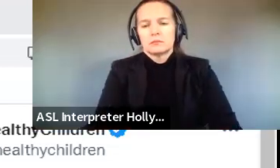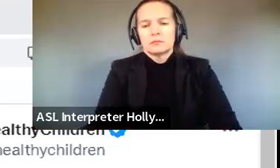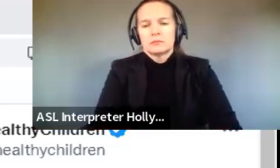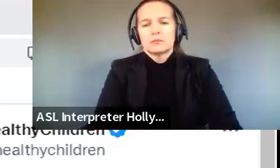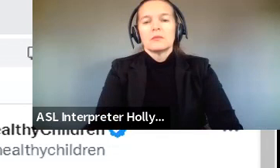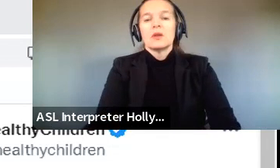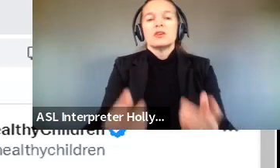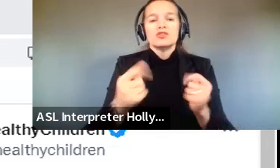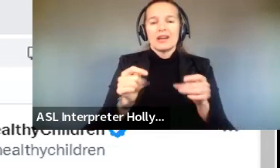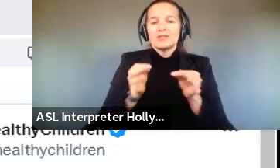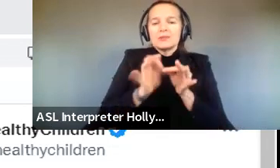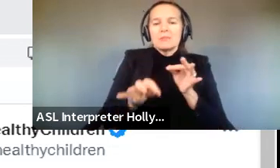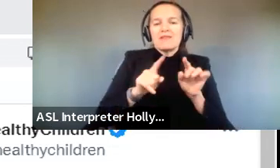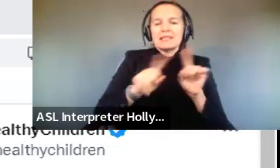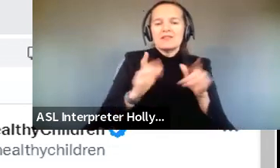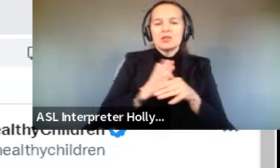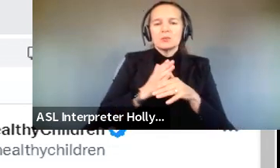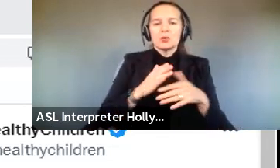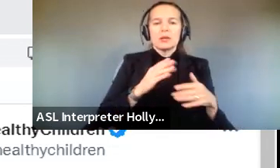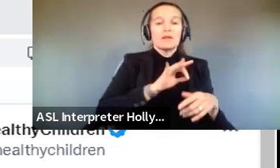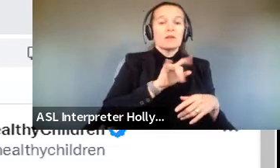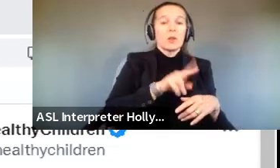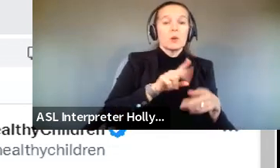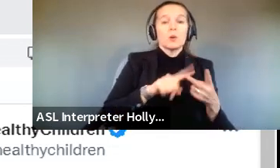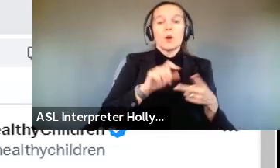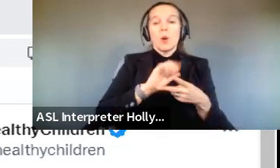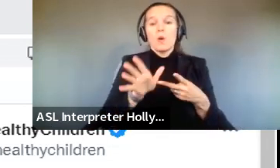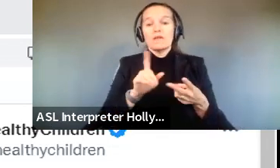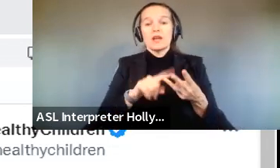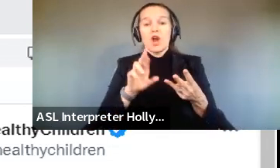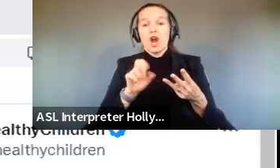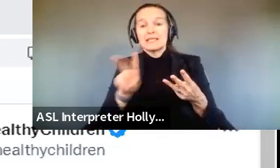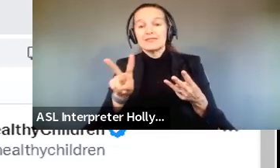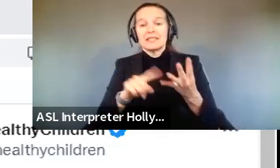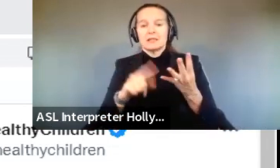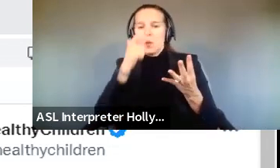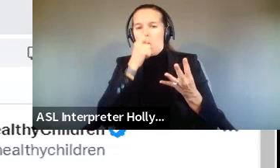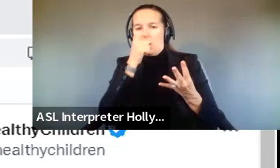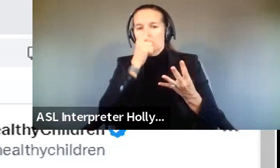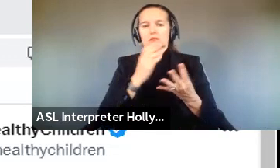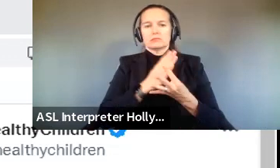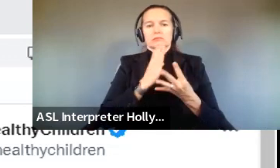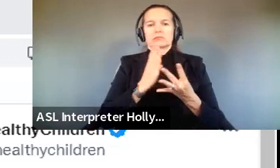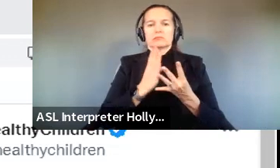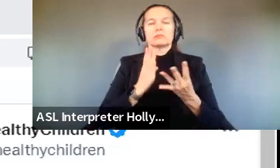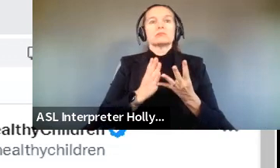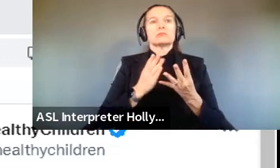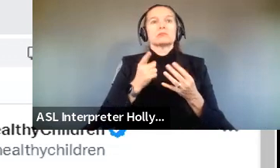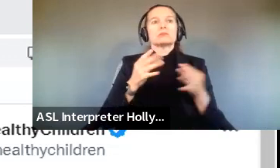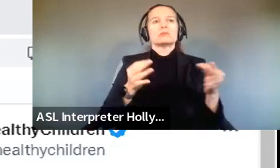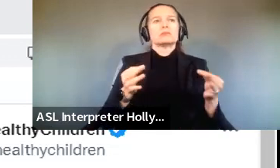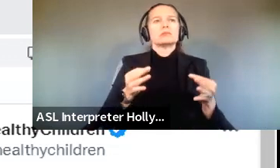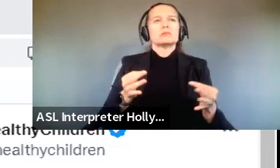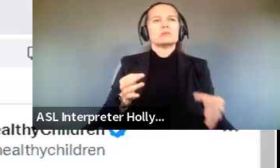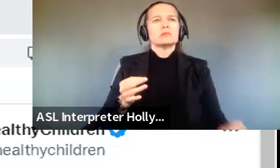difference between flu, COVID, RSV, or the common cold in terms of symptoms. It